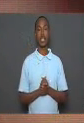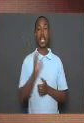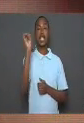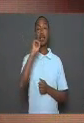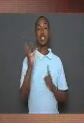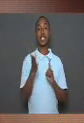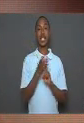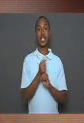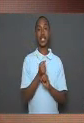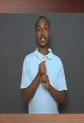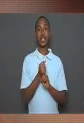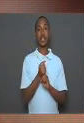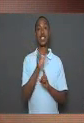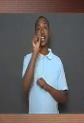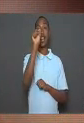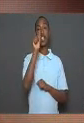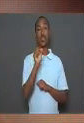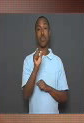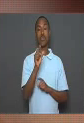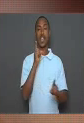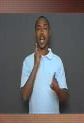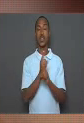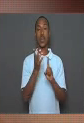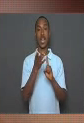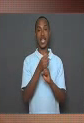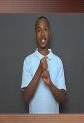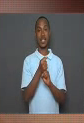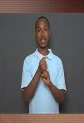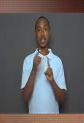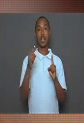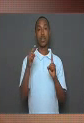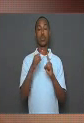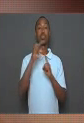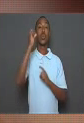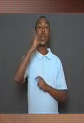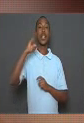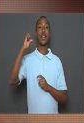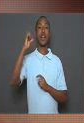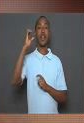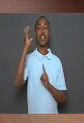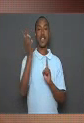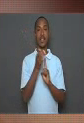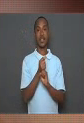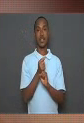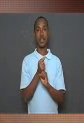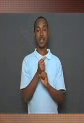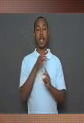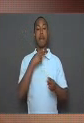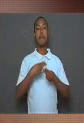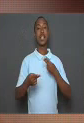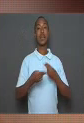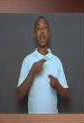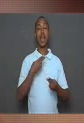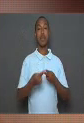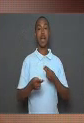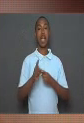percentage yield is the ratio of the actual yield to the theoretical yield multiplied by